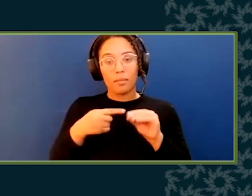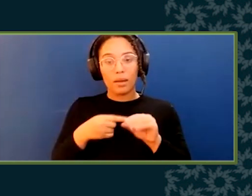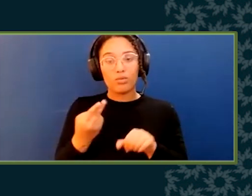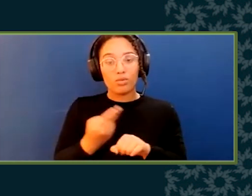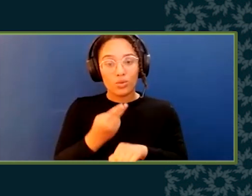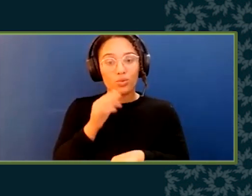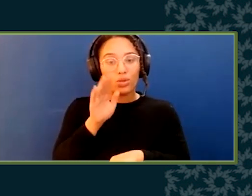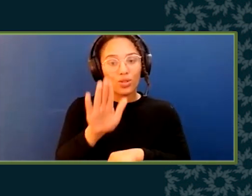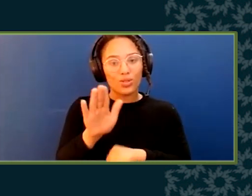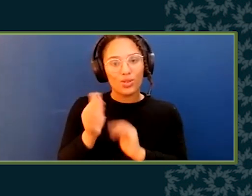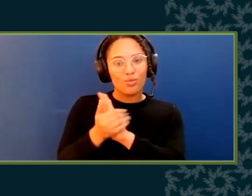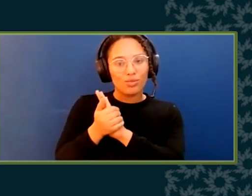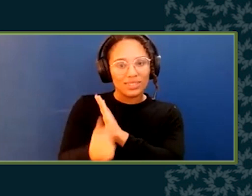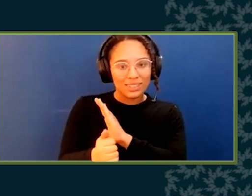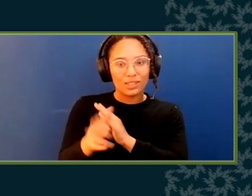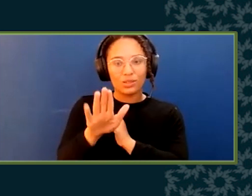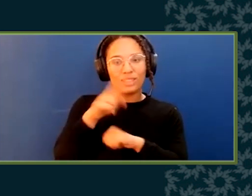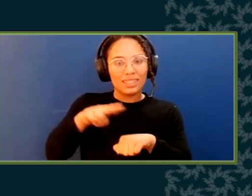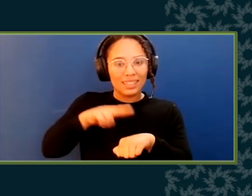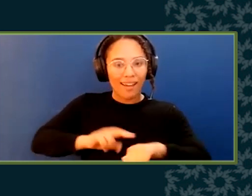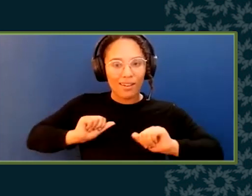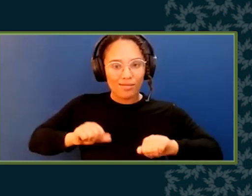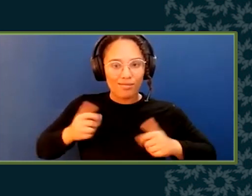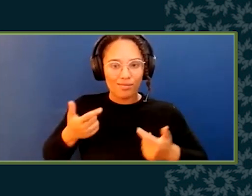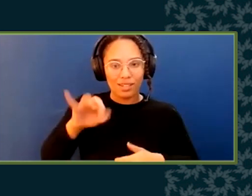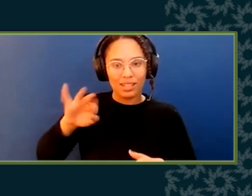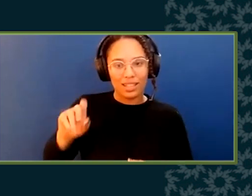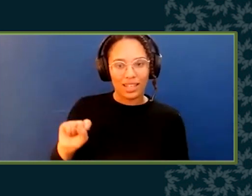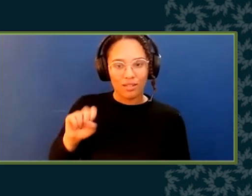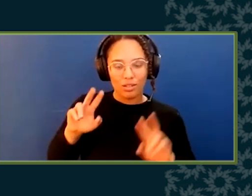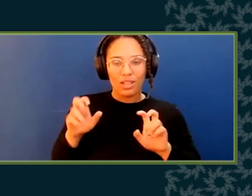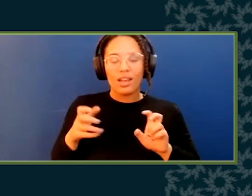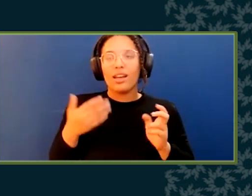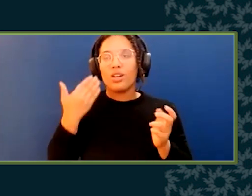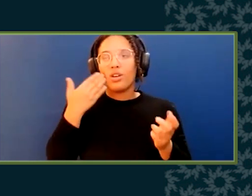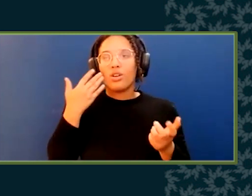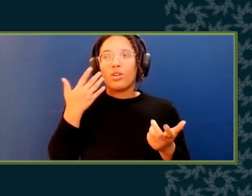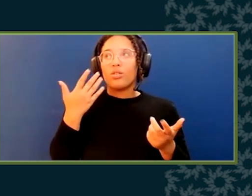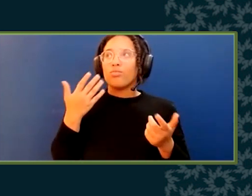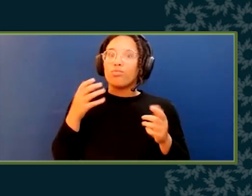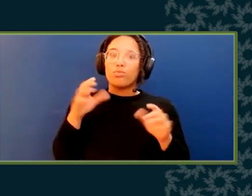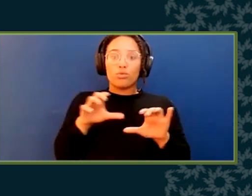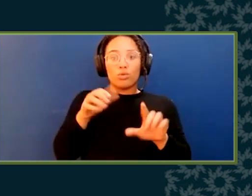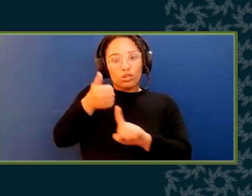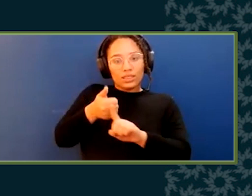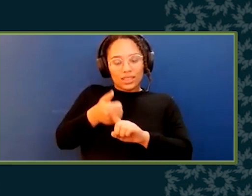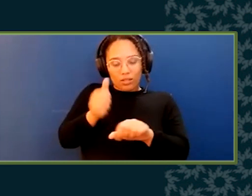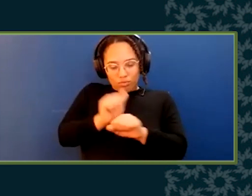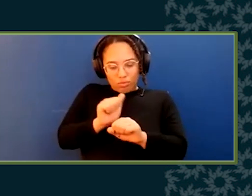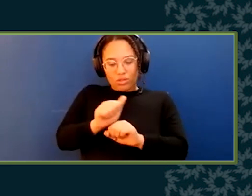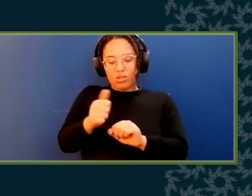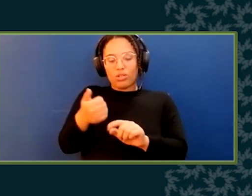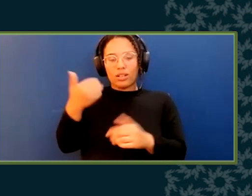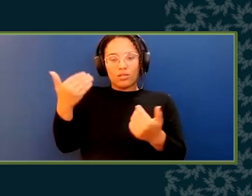about having done that self-work and having that self-awareness, I think the saying goes, like, you can't give what you don't have, right?